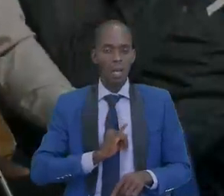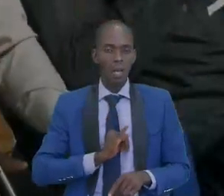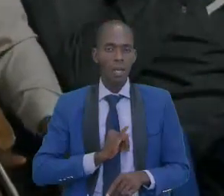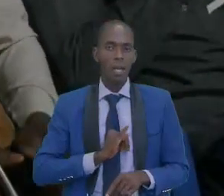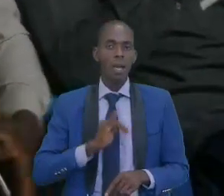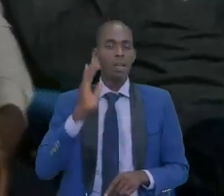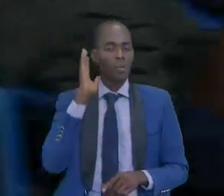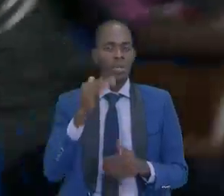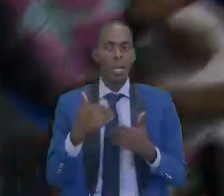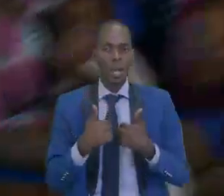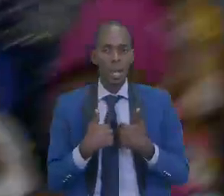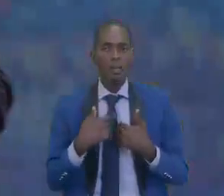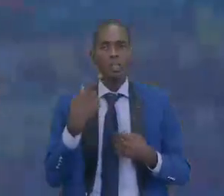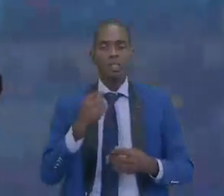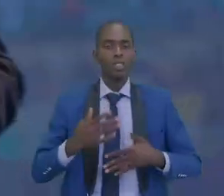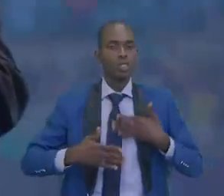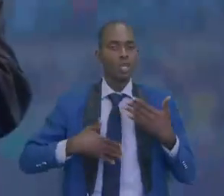salvation.